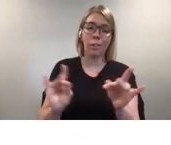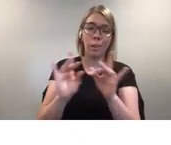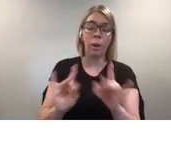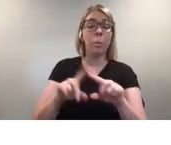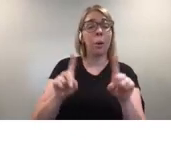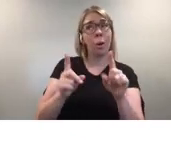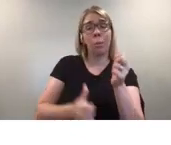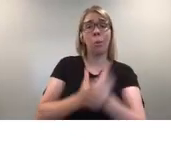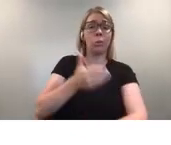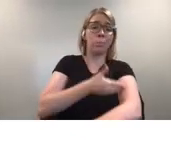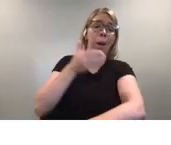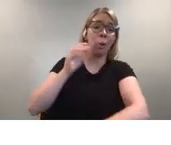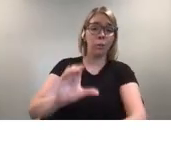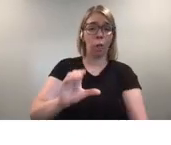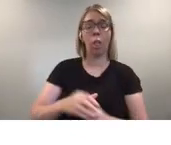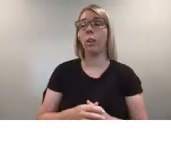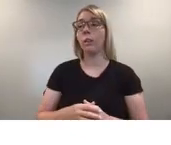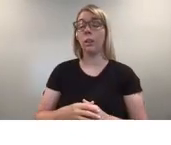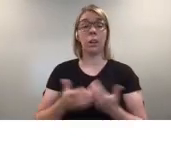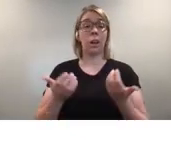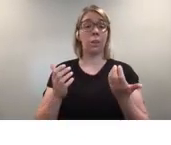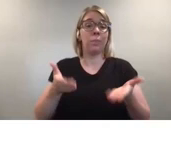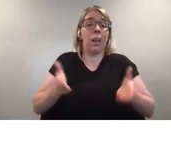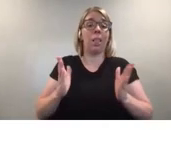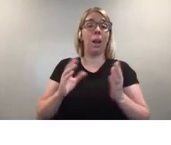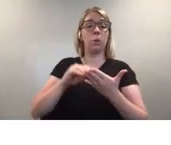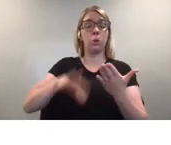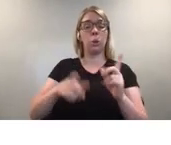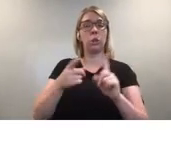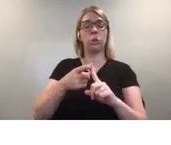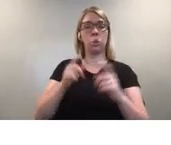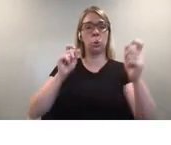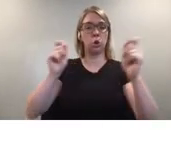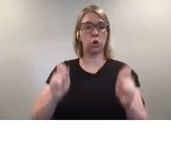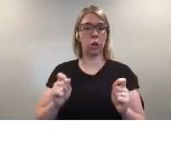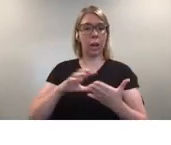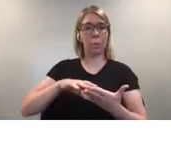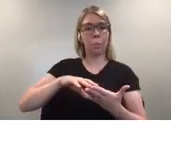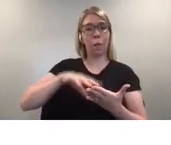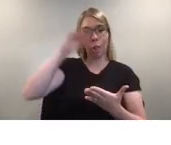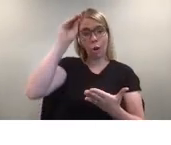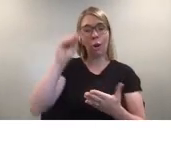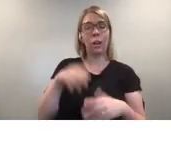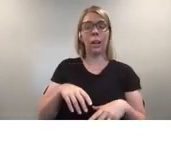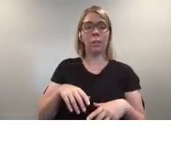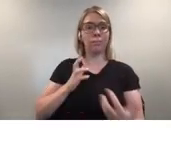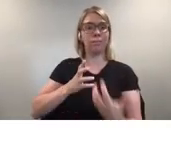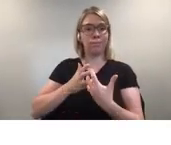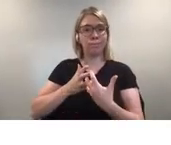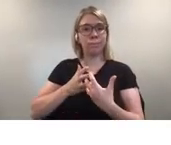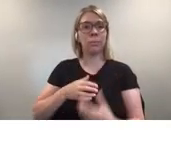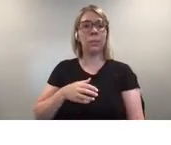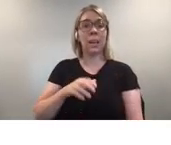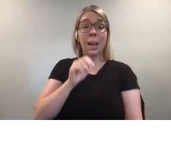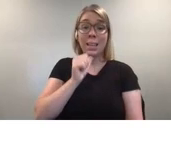the opportunity to shape their own learning and participate in the learning process on a more equal and individualized basis. Not that I'm saying